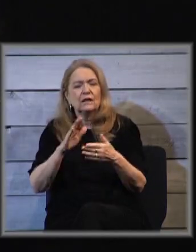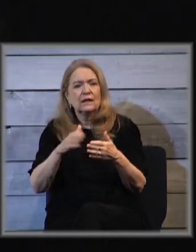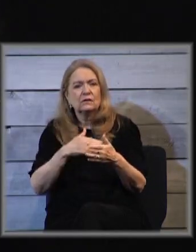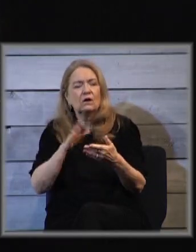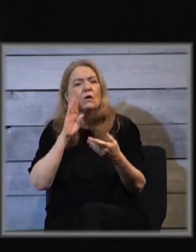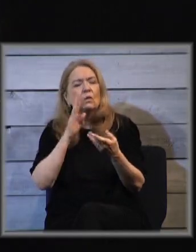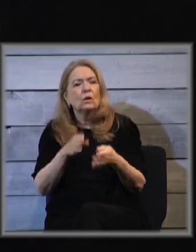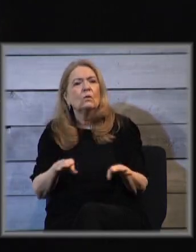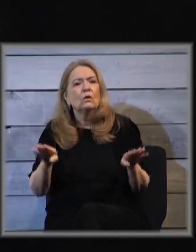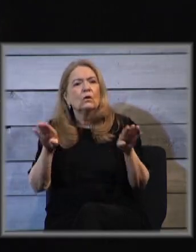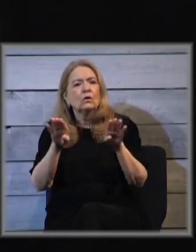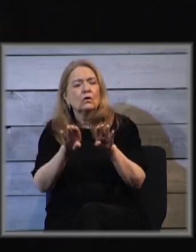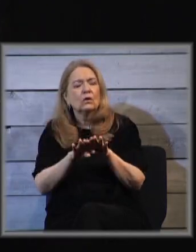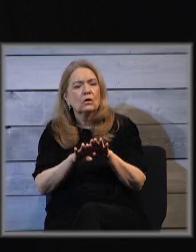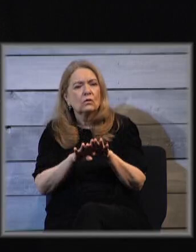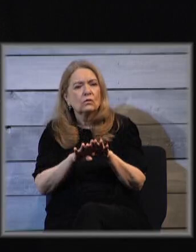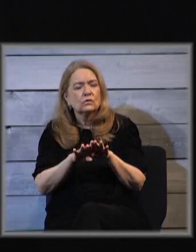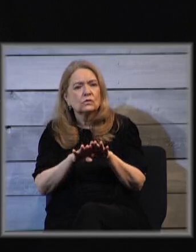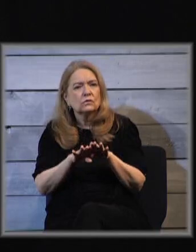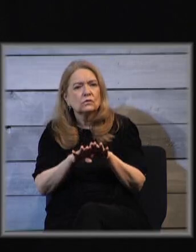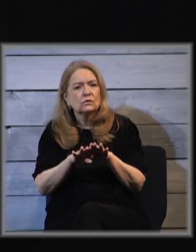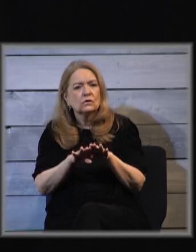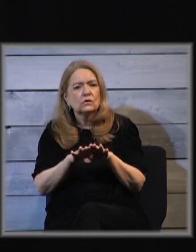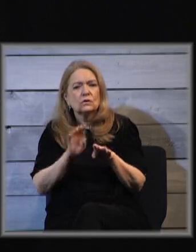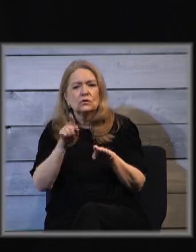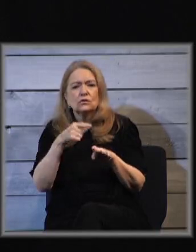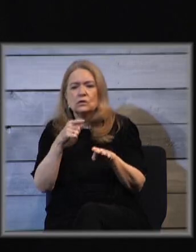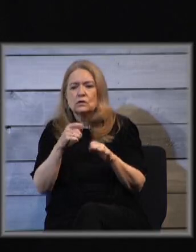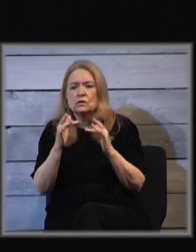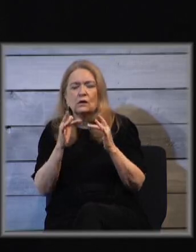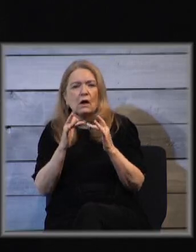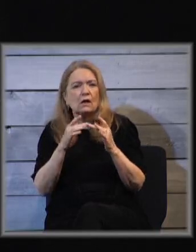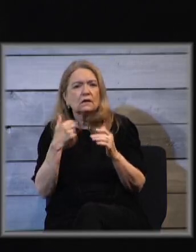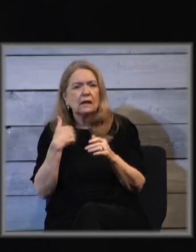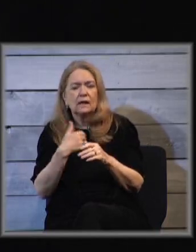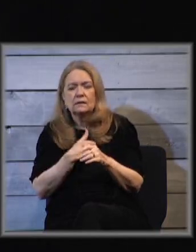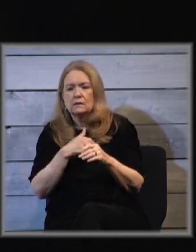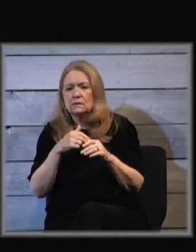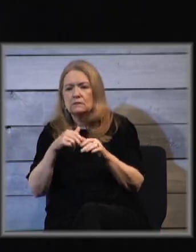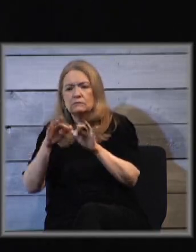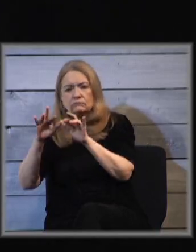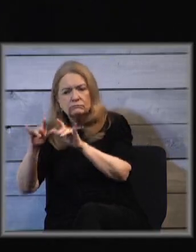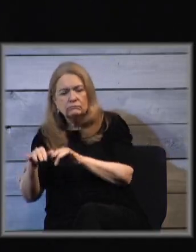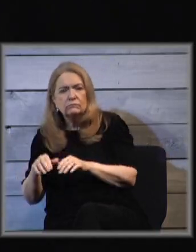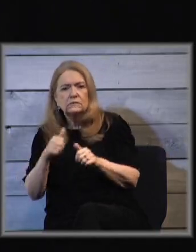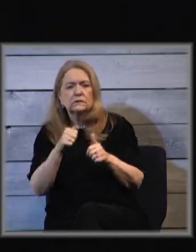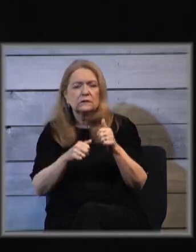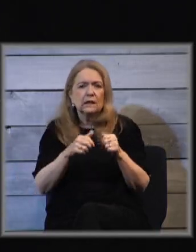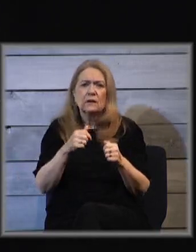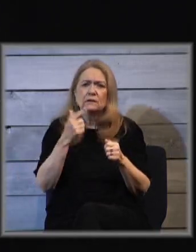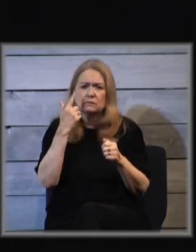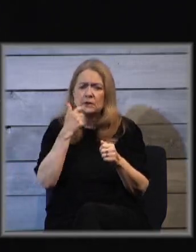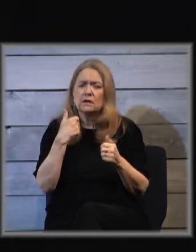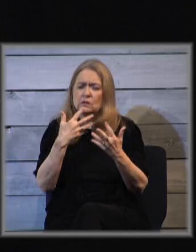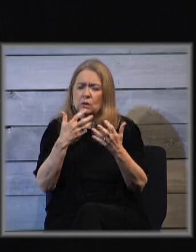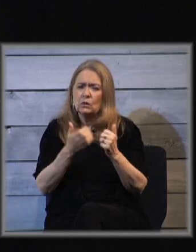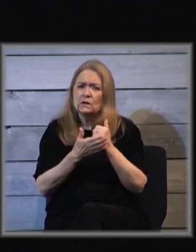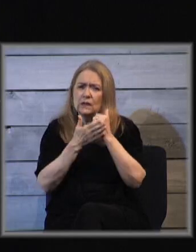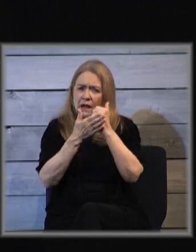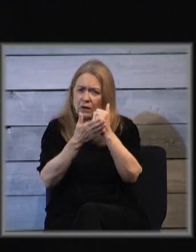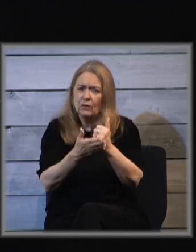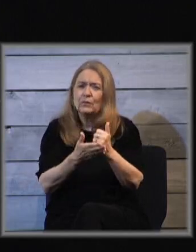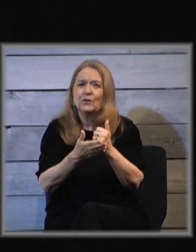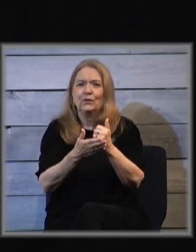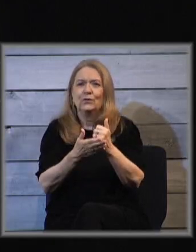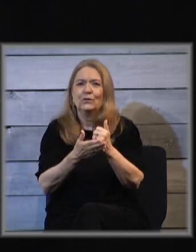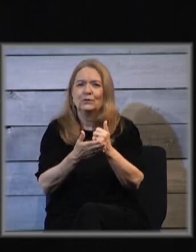close. Simply reach out to us, and we'll be in touch with you soon, because we want to help you take your next